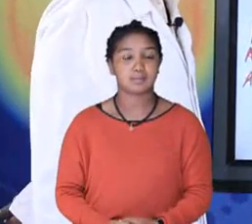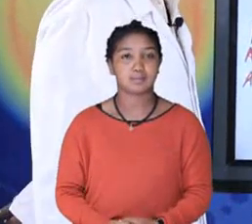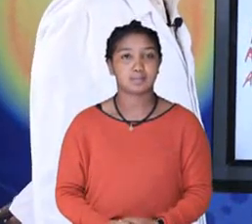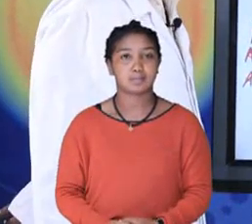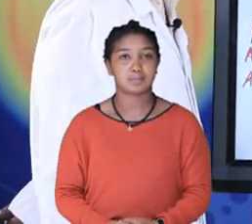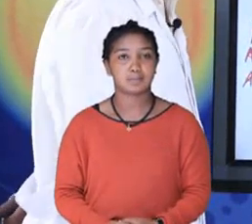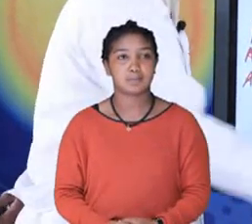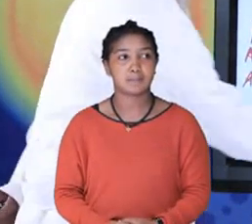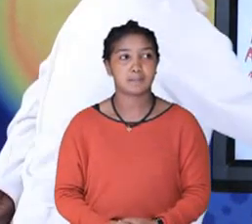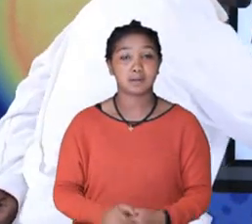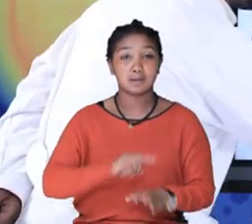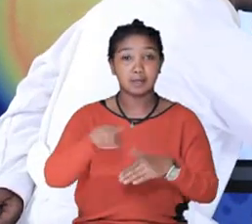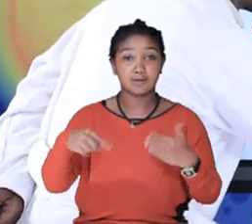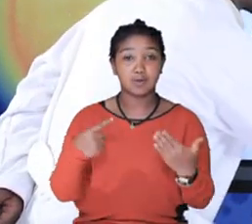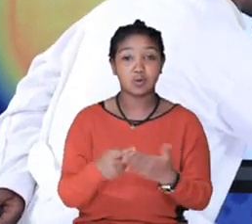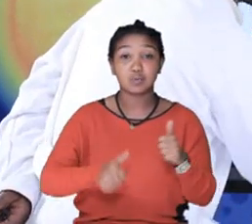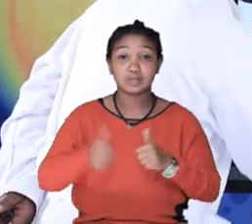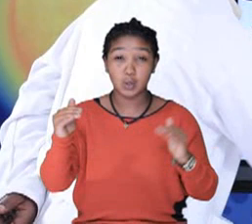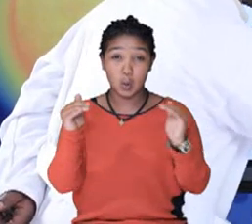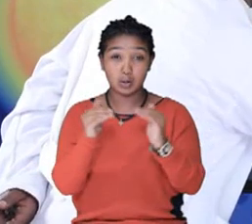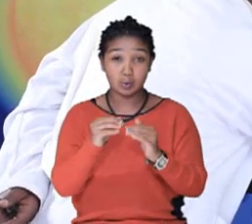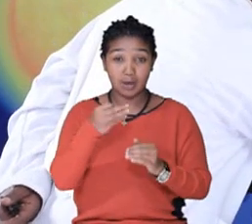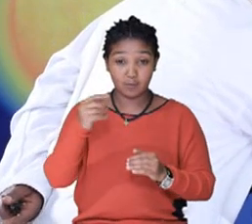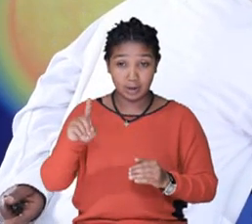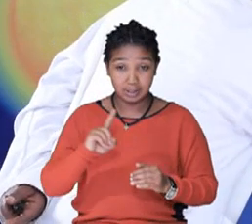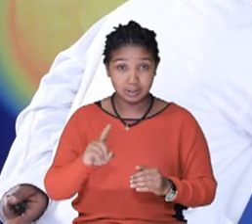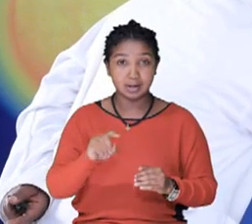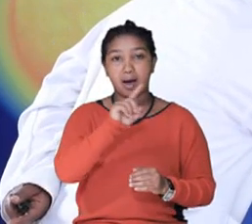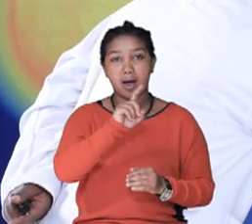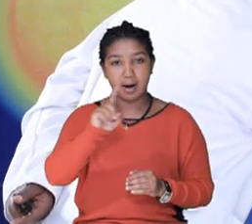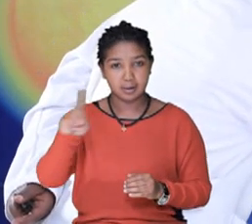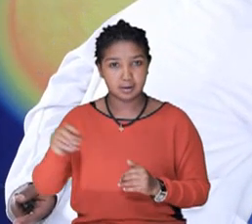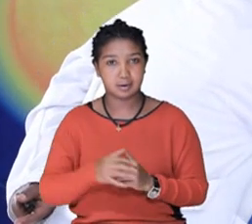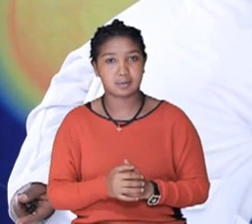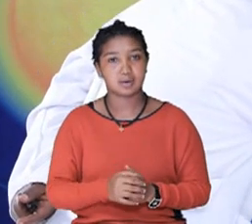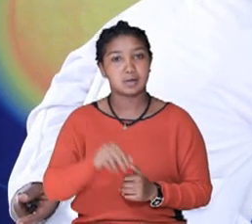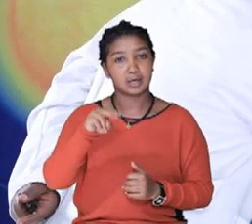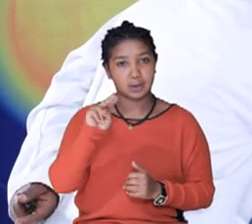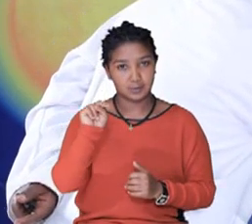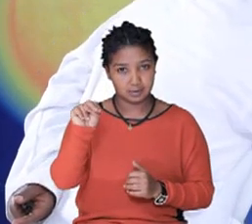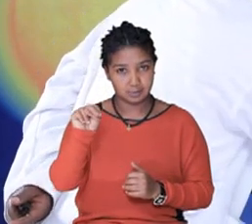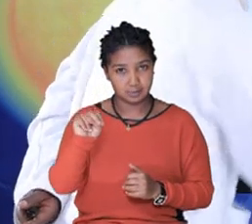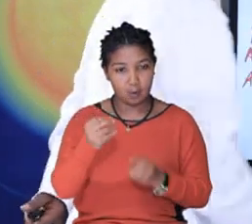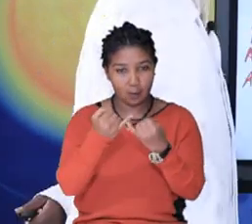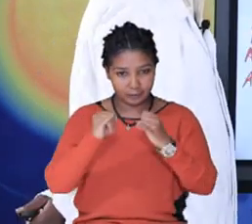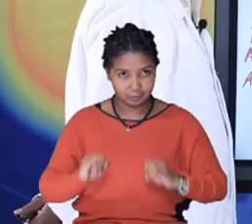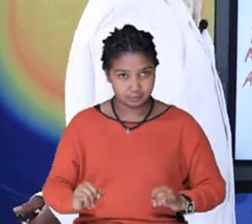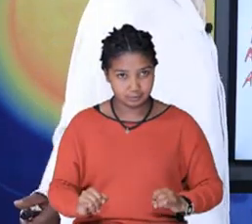F1 over A1. Therefore, which is equals to our F1 is 100 Newton